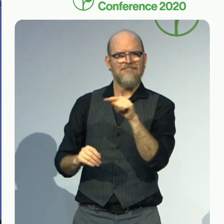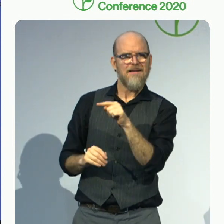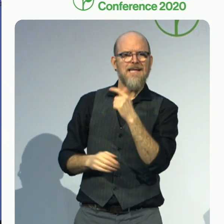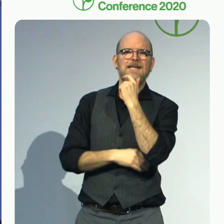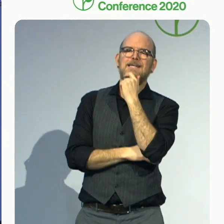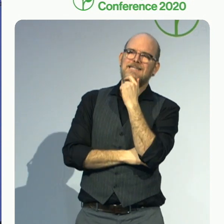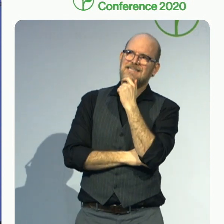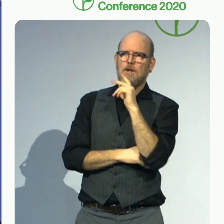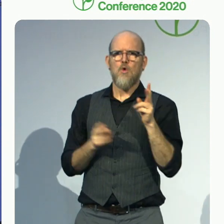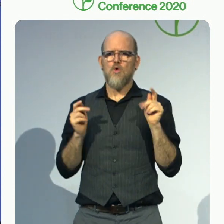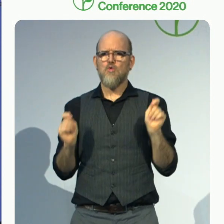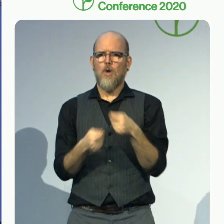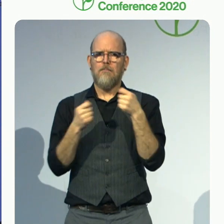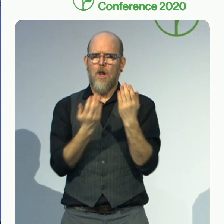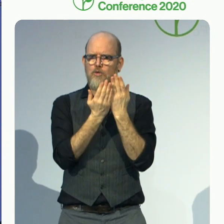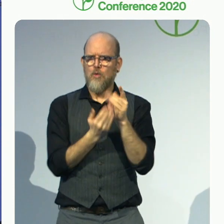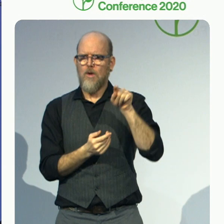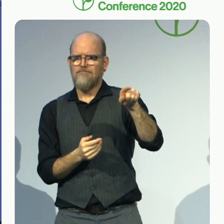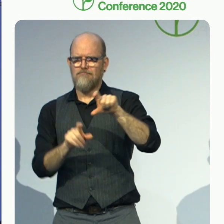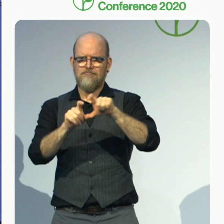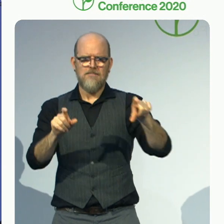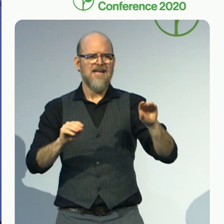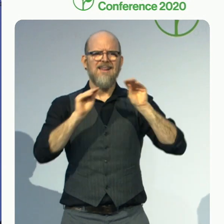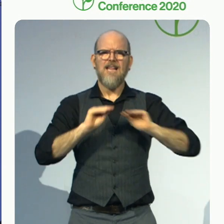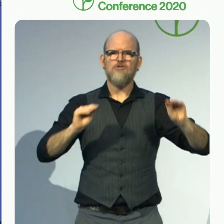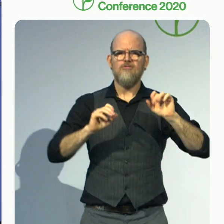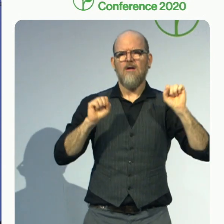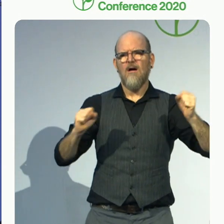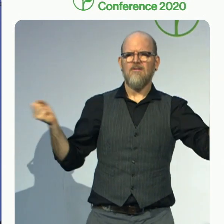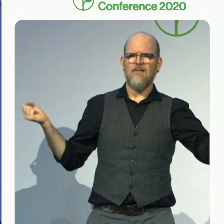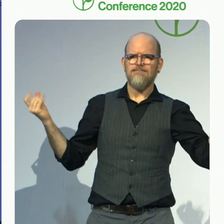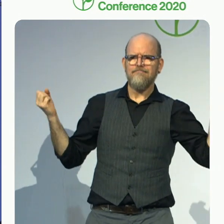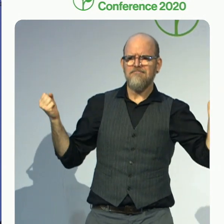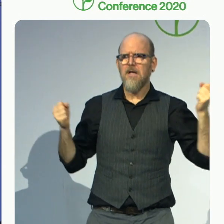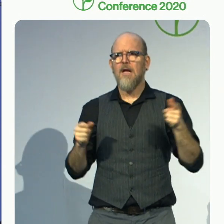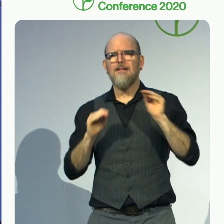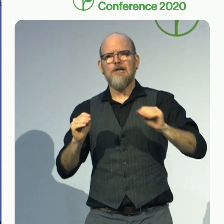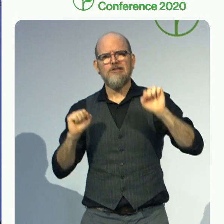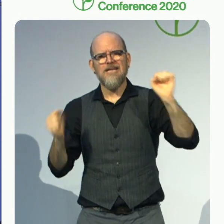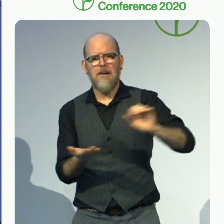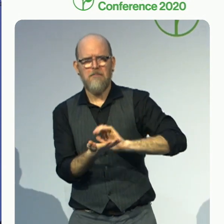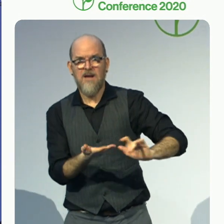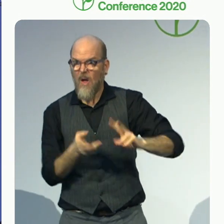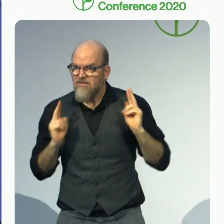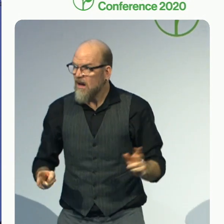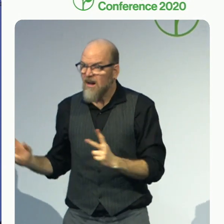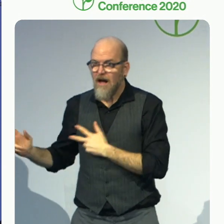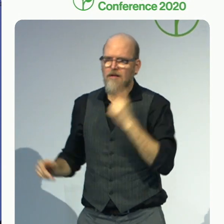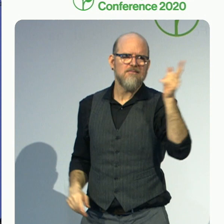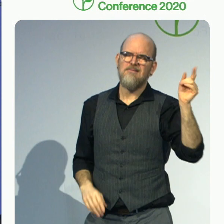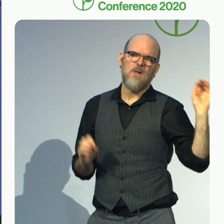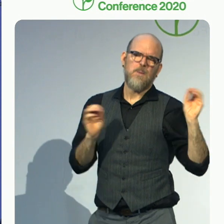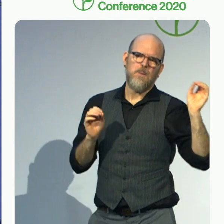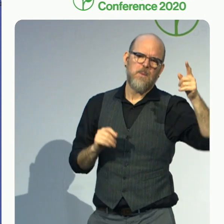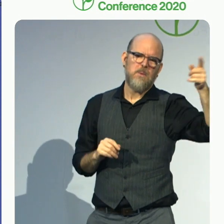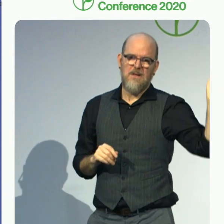sign language, and children will never really learn those languages in school, there's a need for additional special training, even outside formal